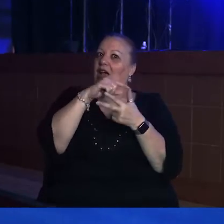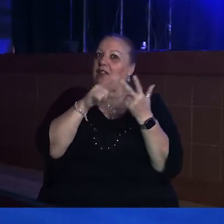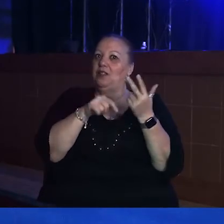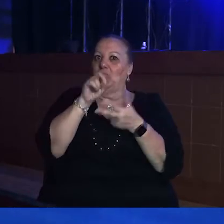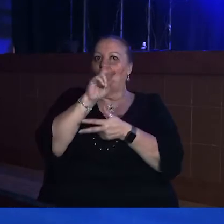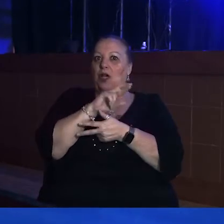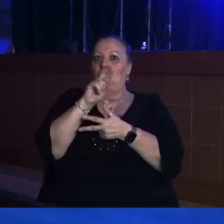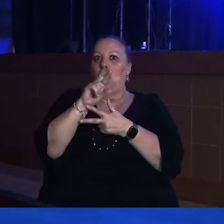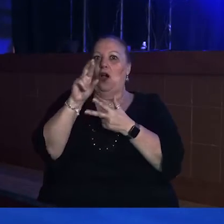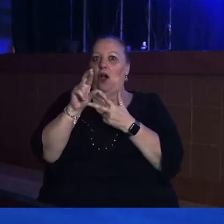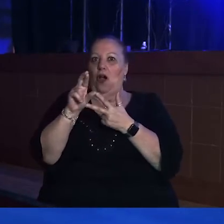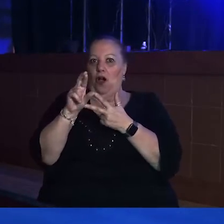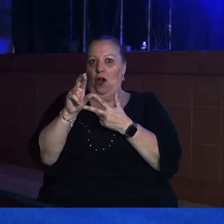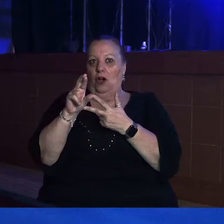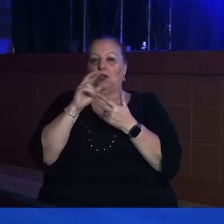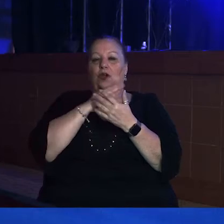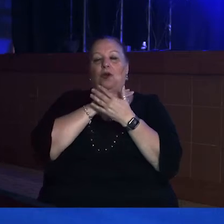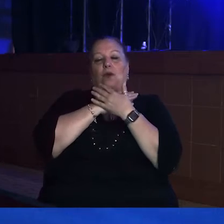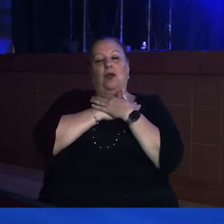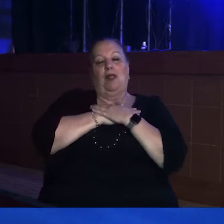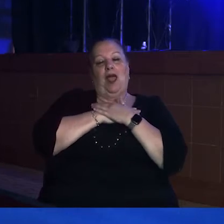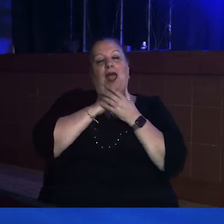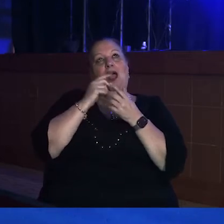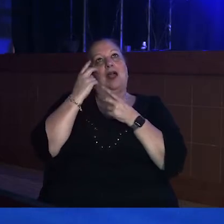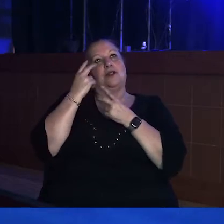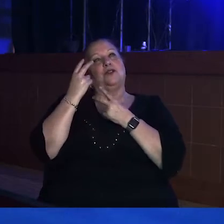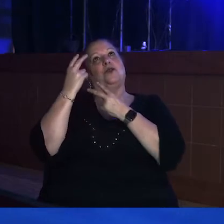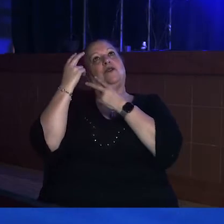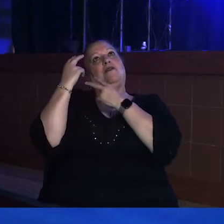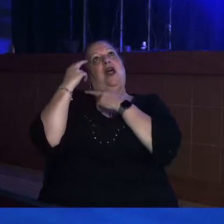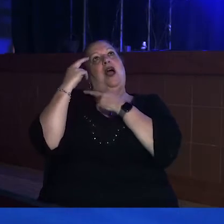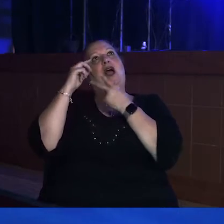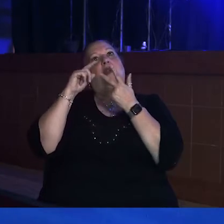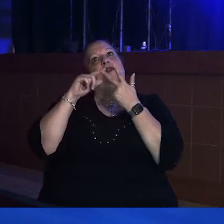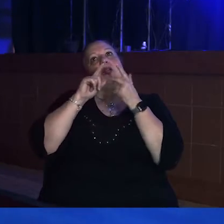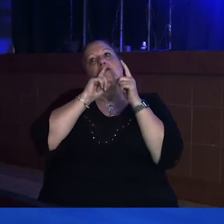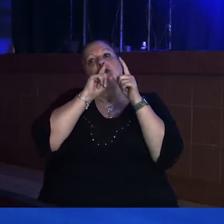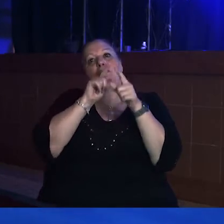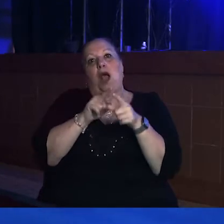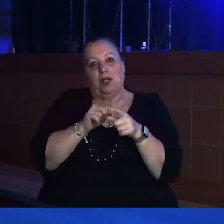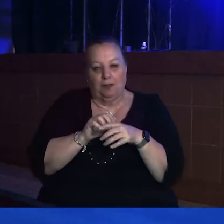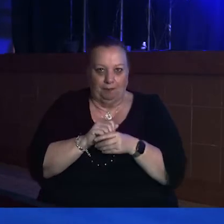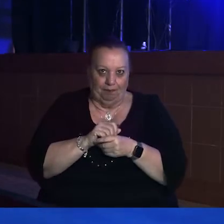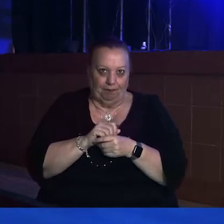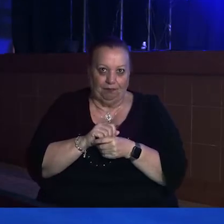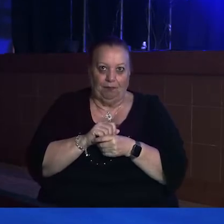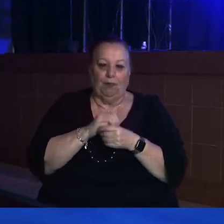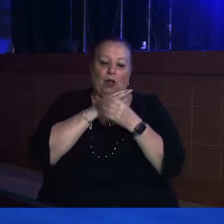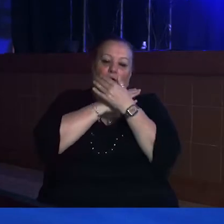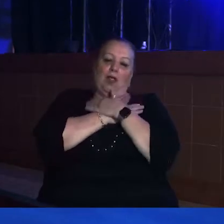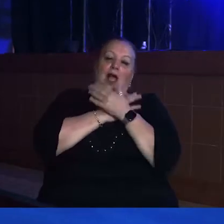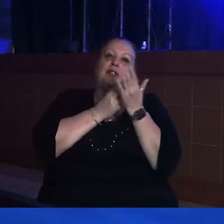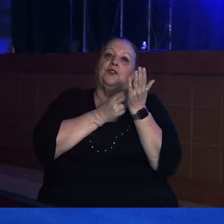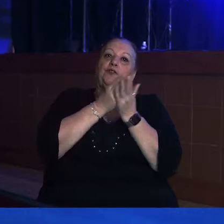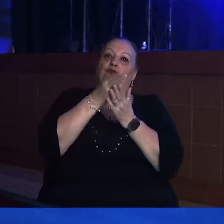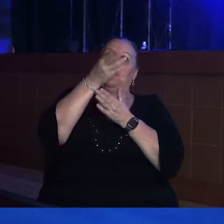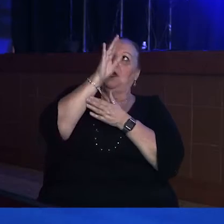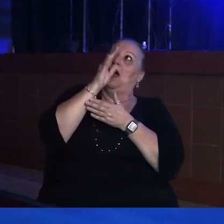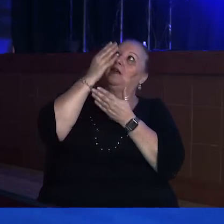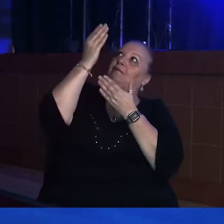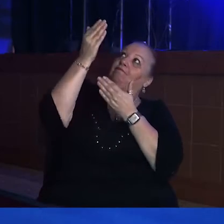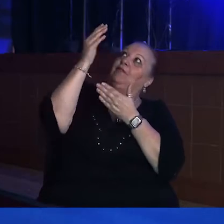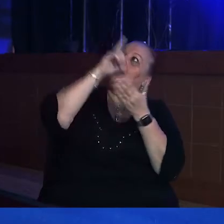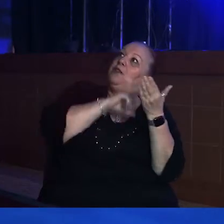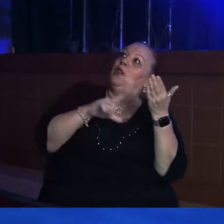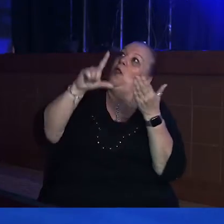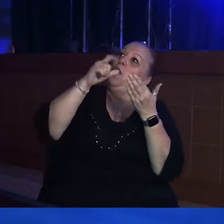helpful. Relax, reflect, and respond. You relax in the truth that God is God. He's the Lord. He's for you. He's